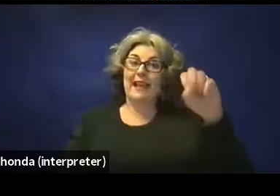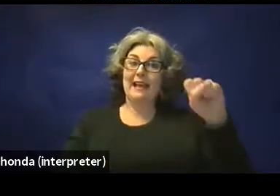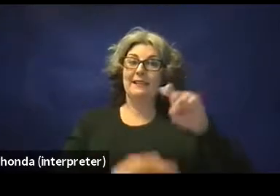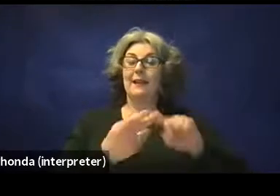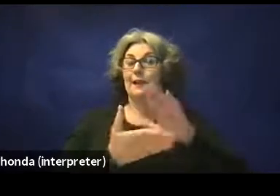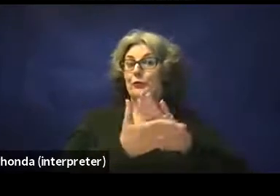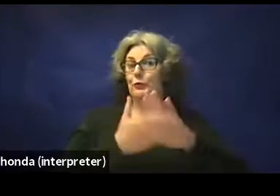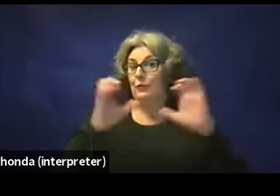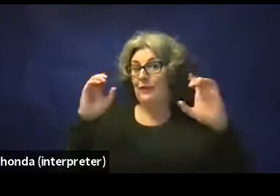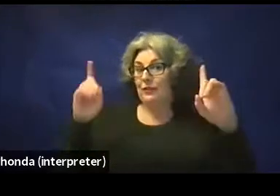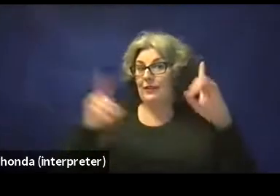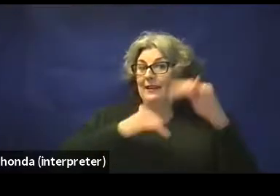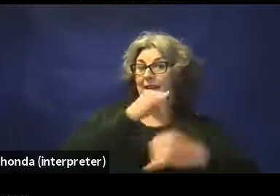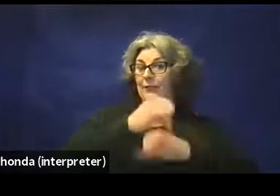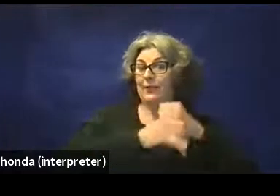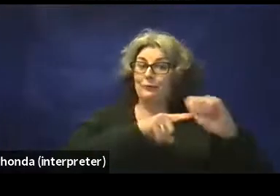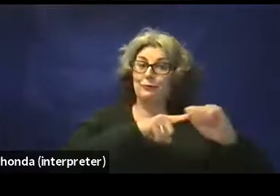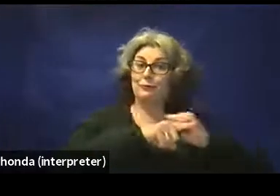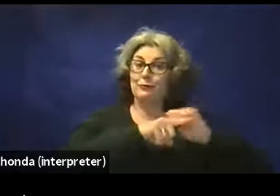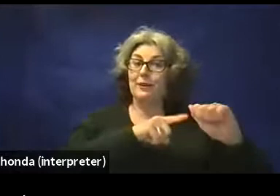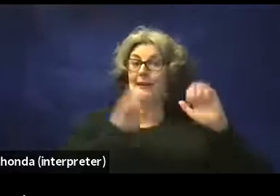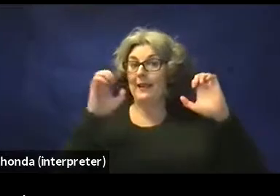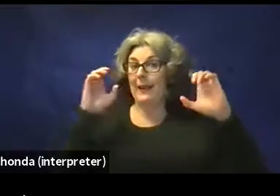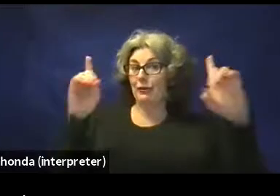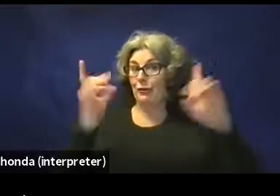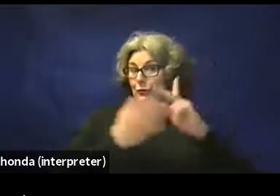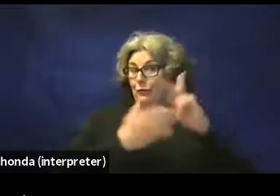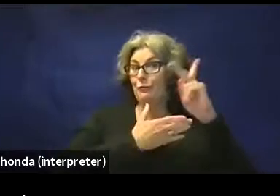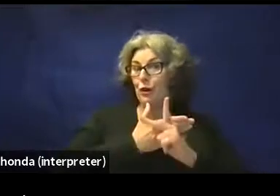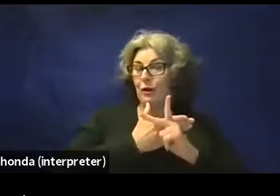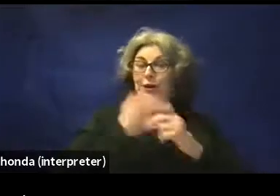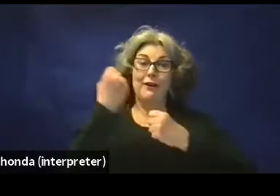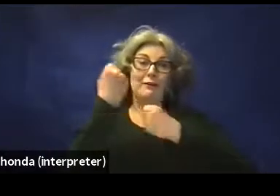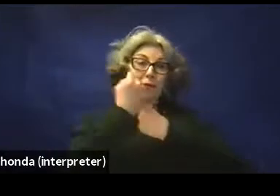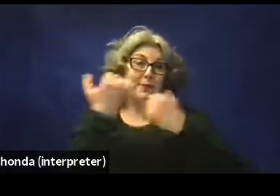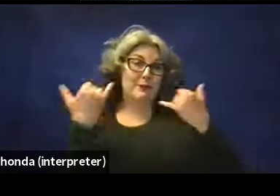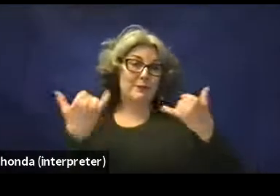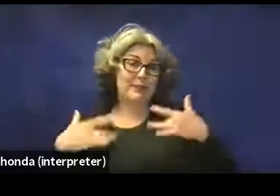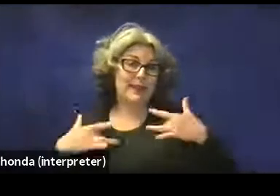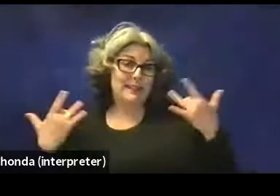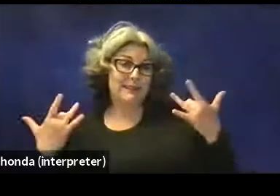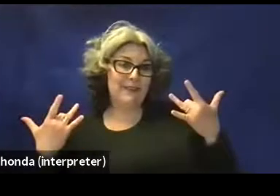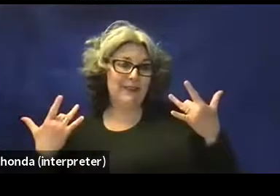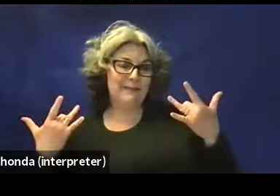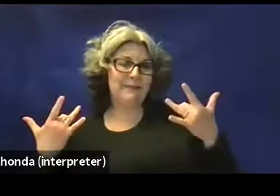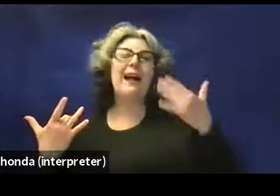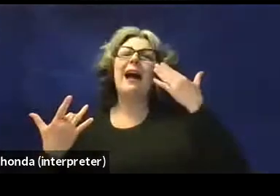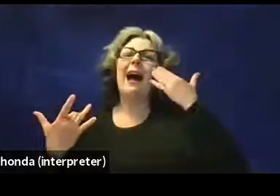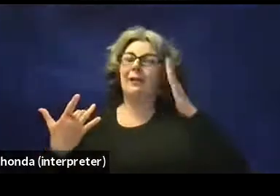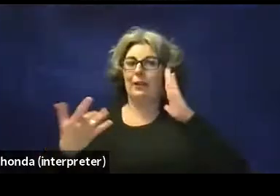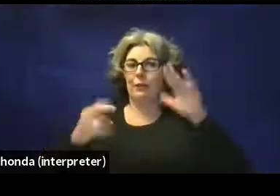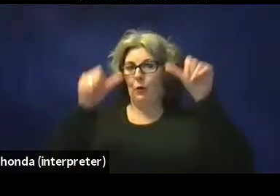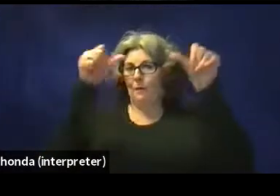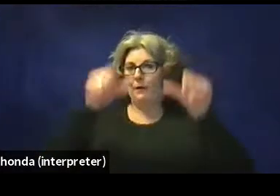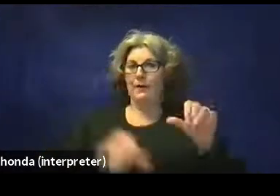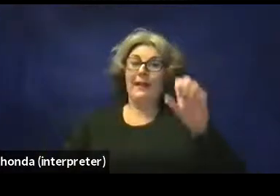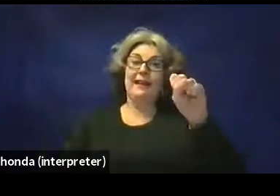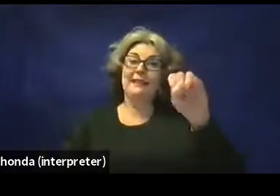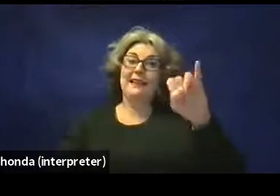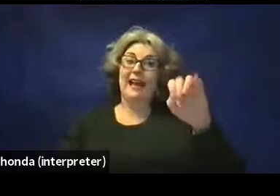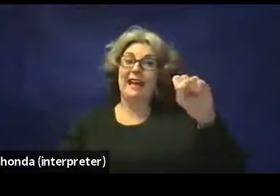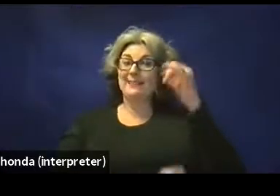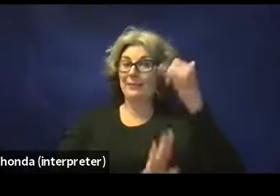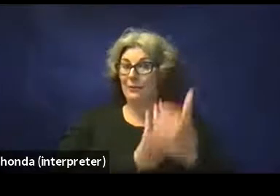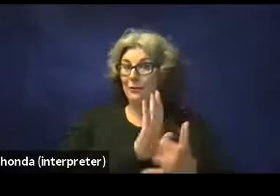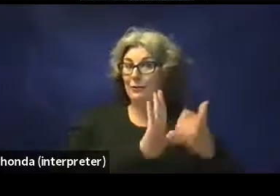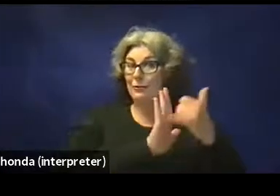of Education International Training and Education Program for sponsoring this event. And I know that this will be posted on SIS's YouTube